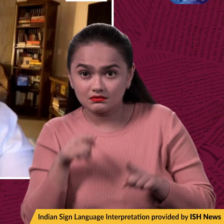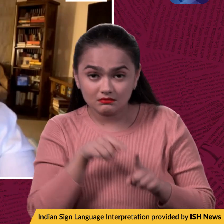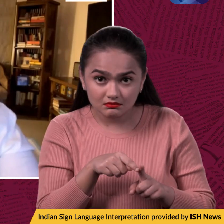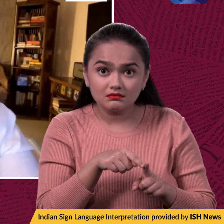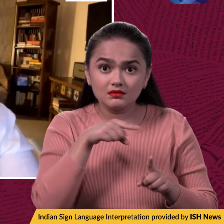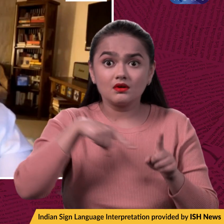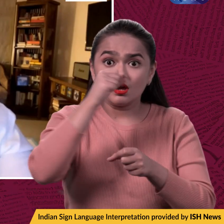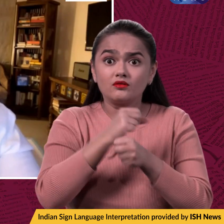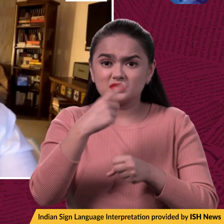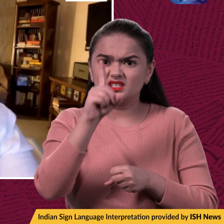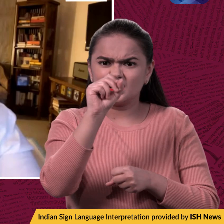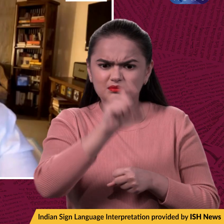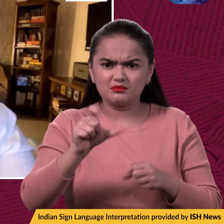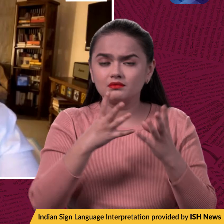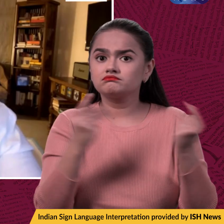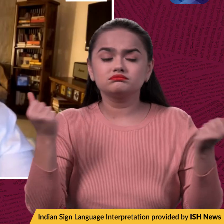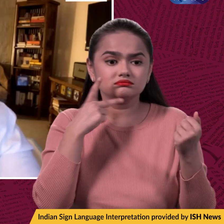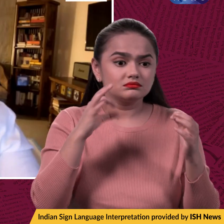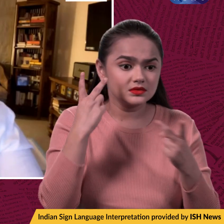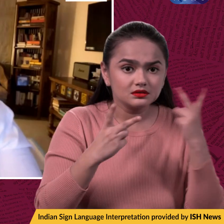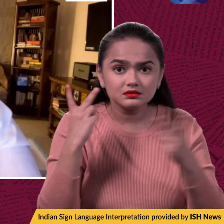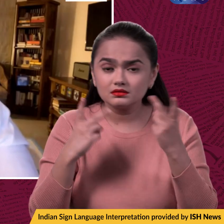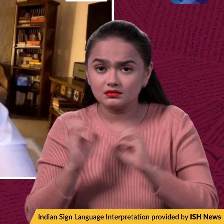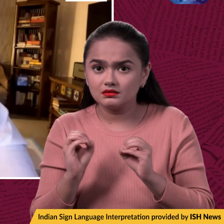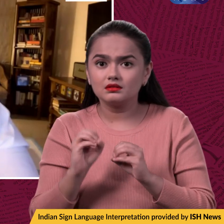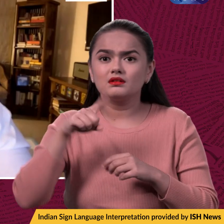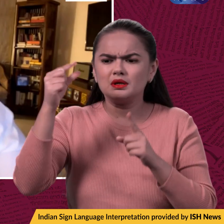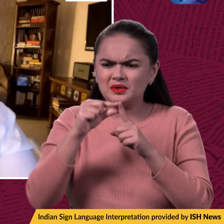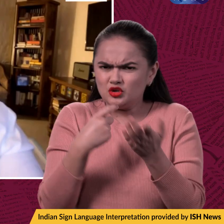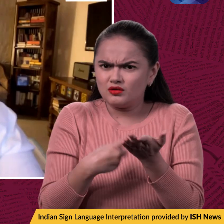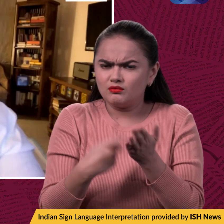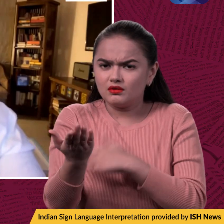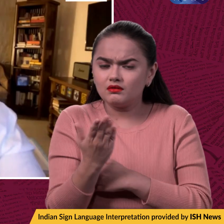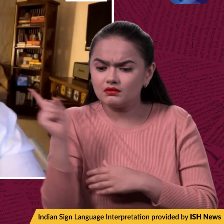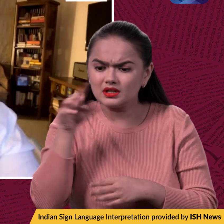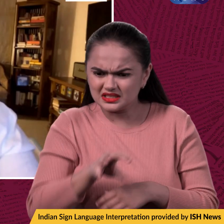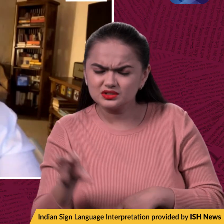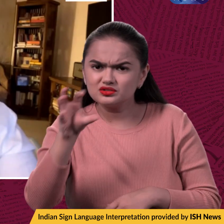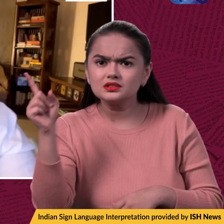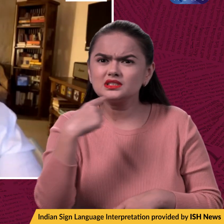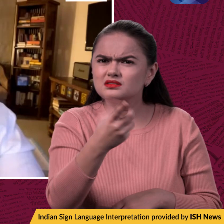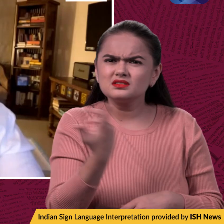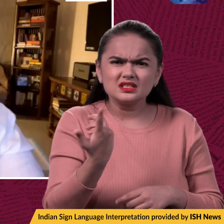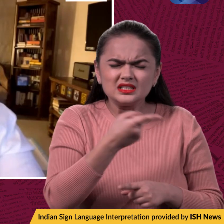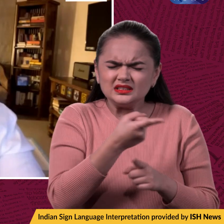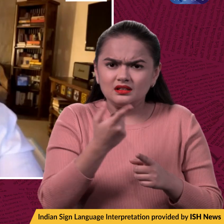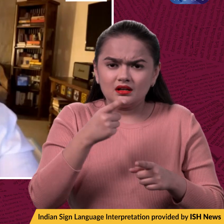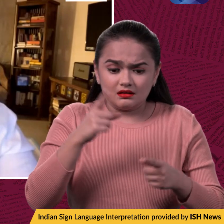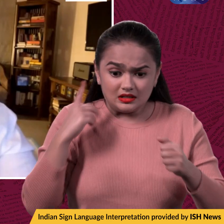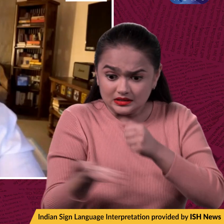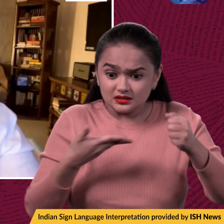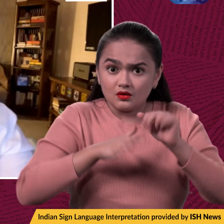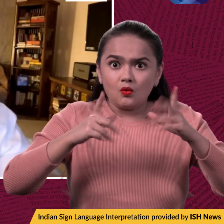been confirmed by the government. 10 others are still missing. According to preliminary reports from affected districts, there's massive crop